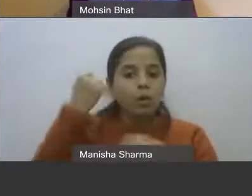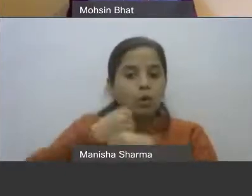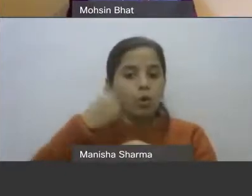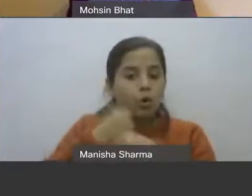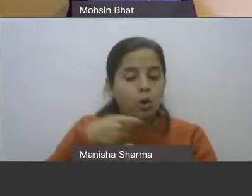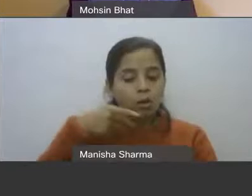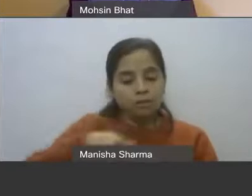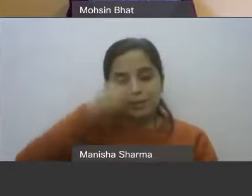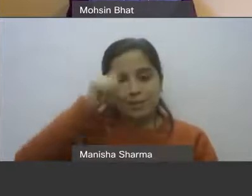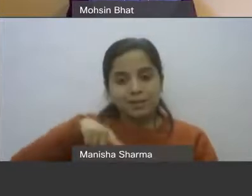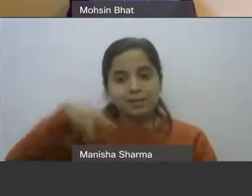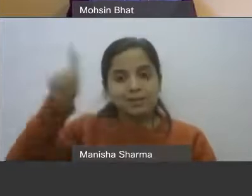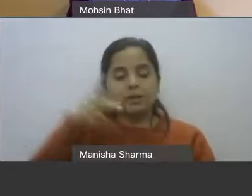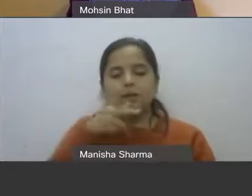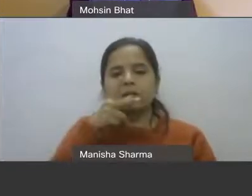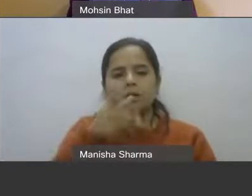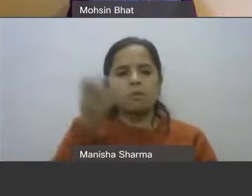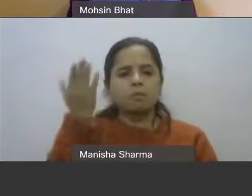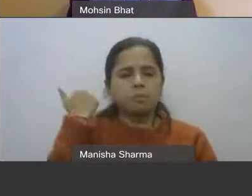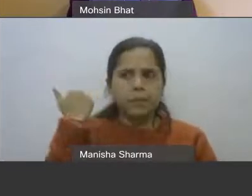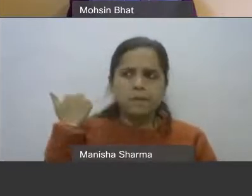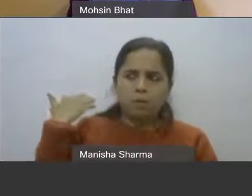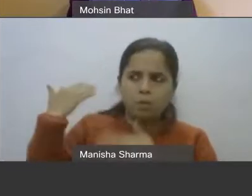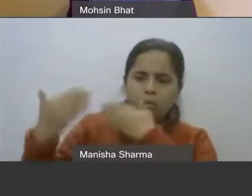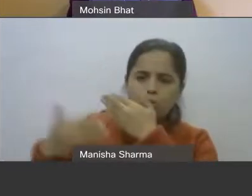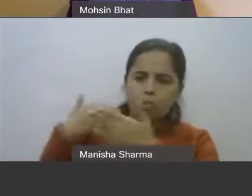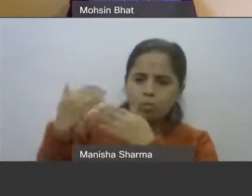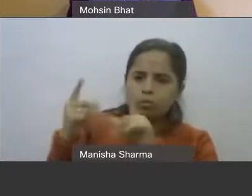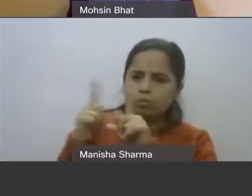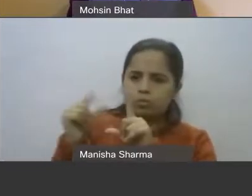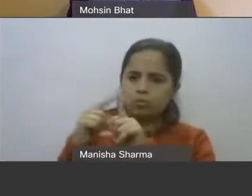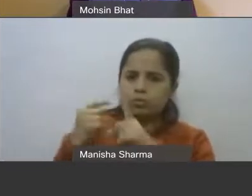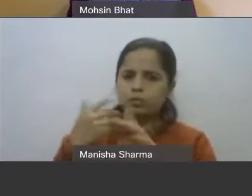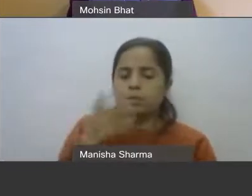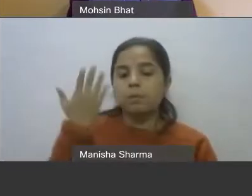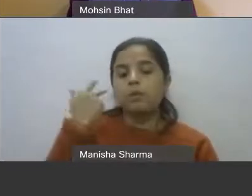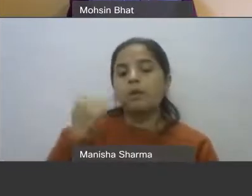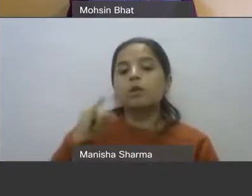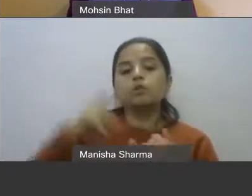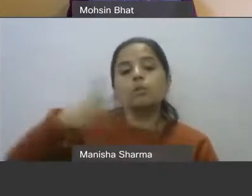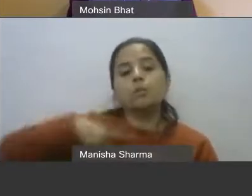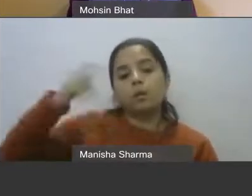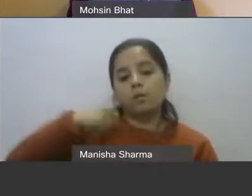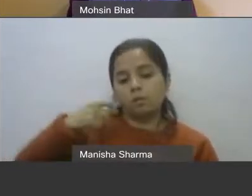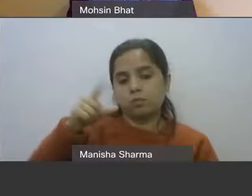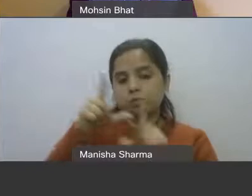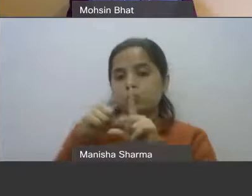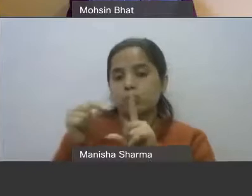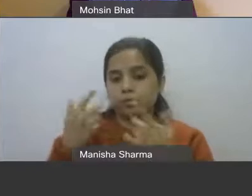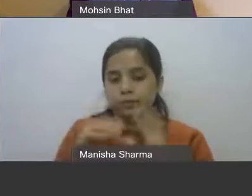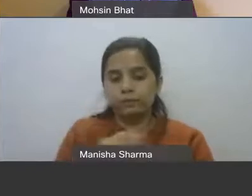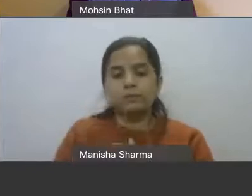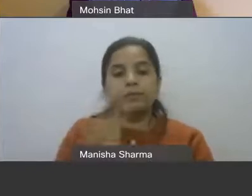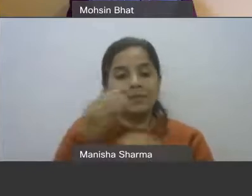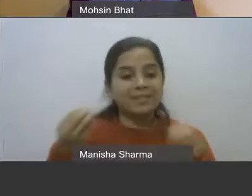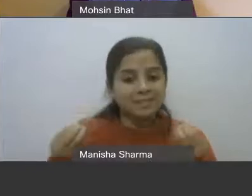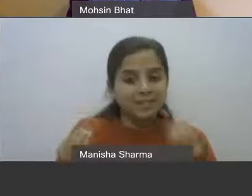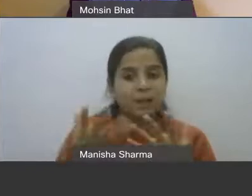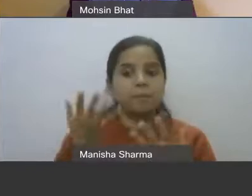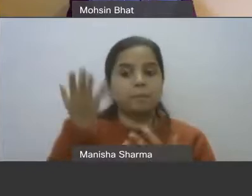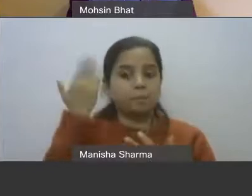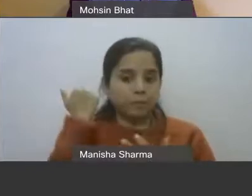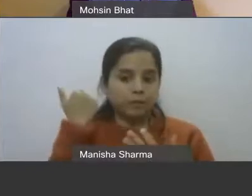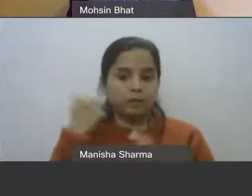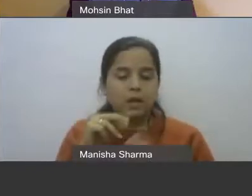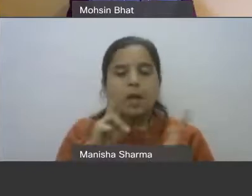said, and that, that got passed on to what the Supreme Court did when it initiated the update